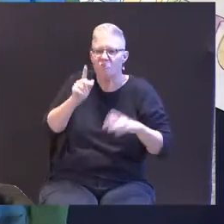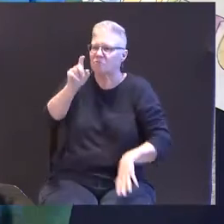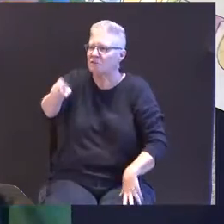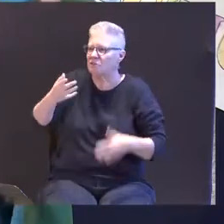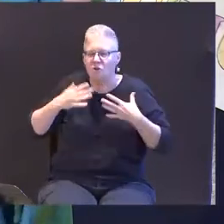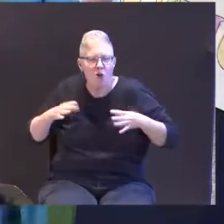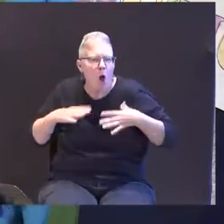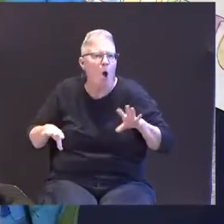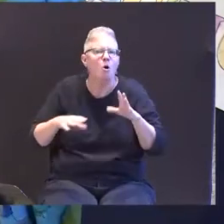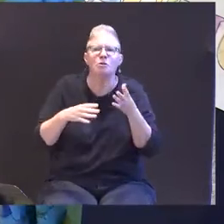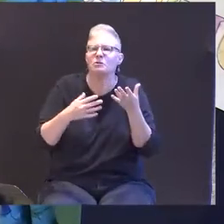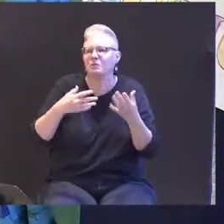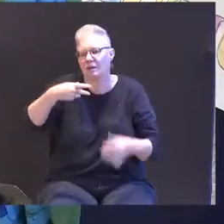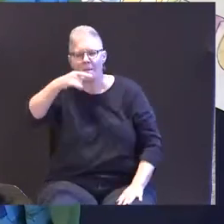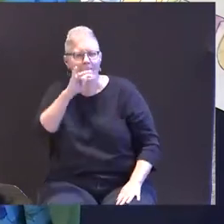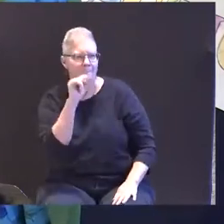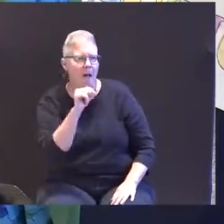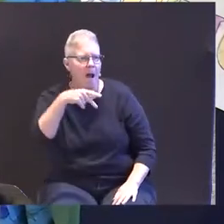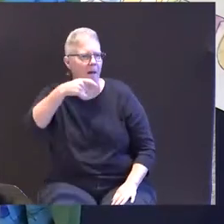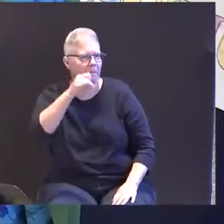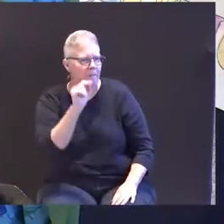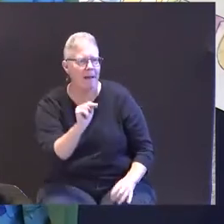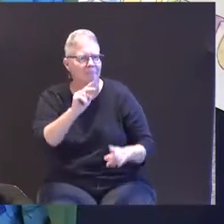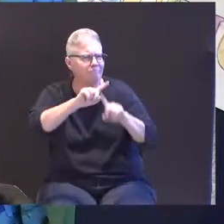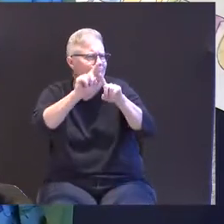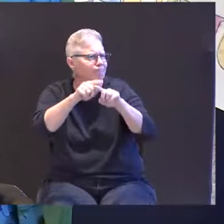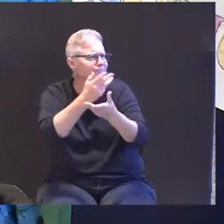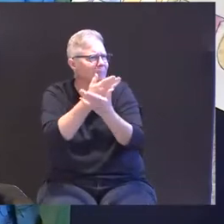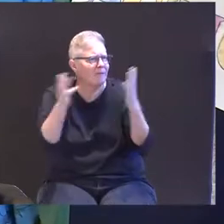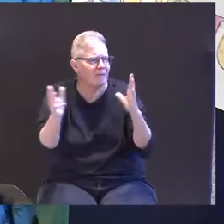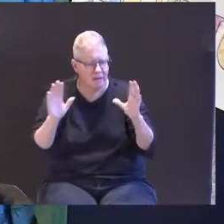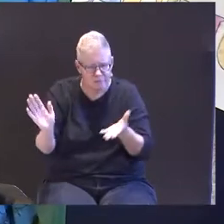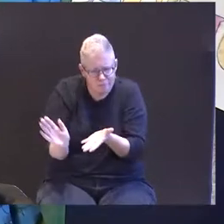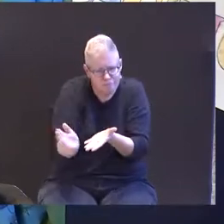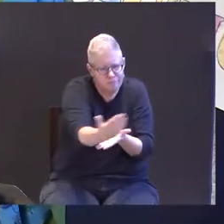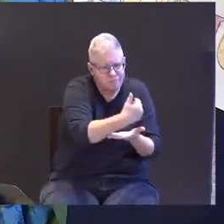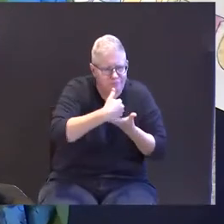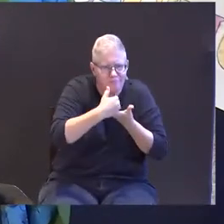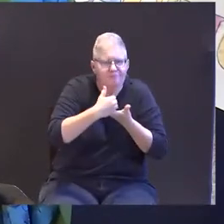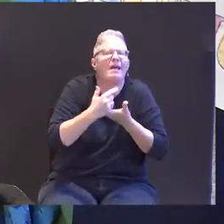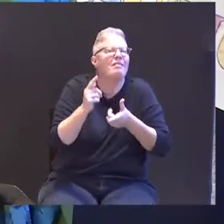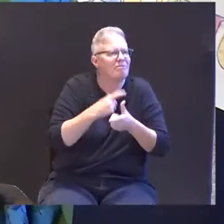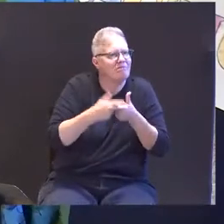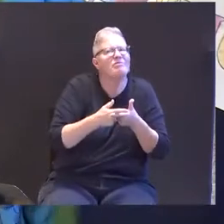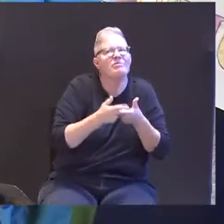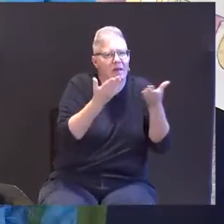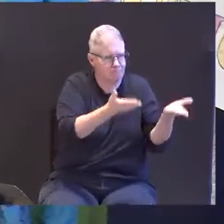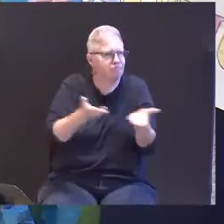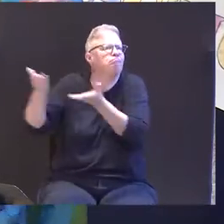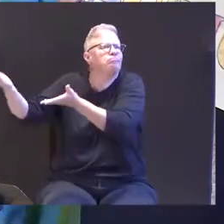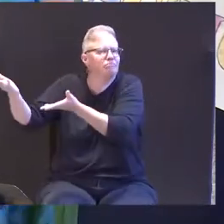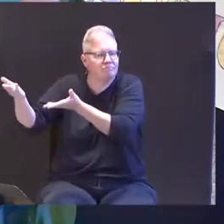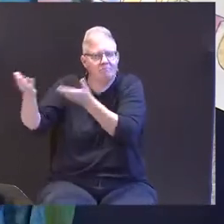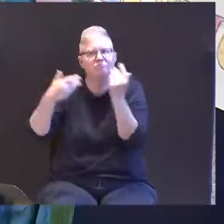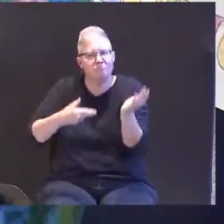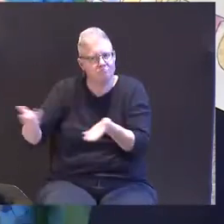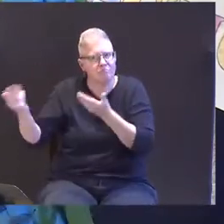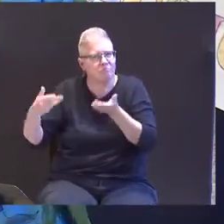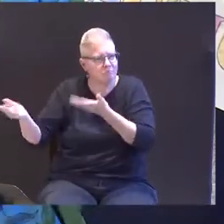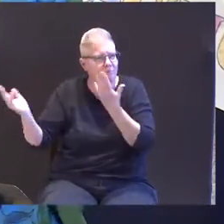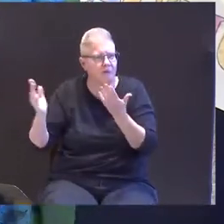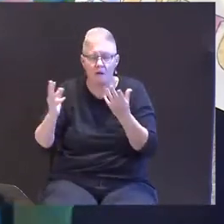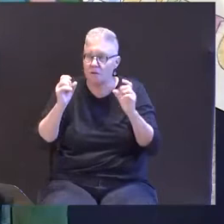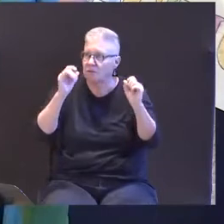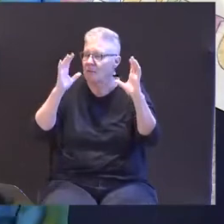pans, some you name it. Thank you all. It was an amazing effort, and it was beautifully done. When you see these women of